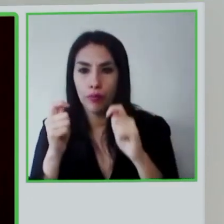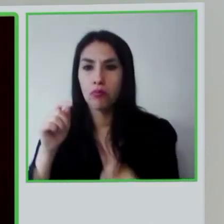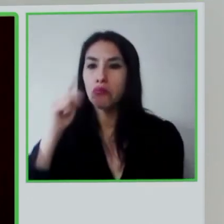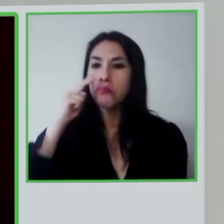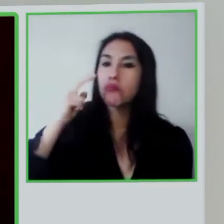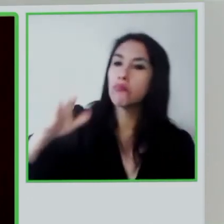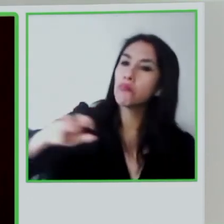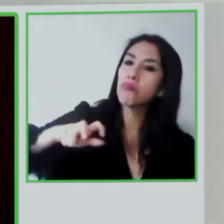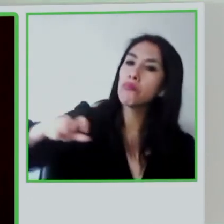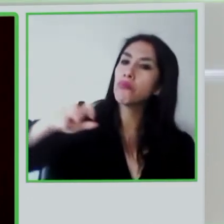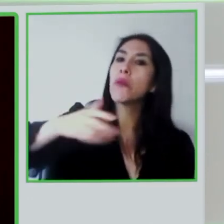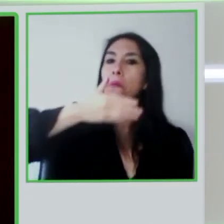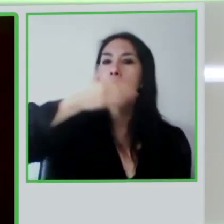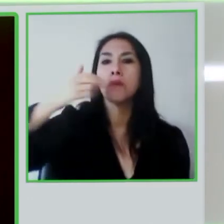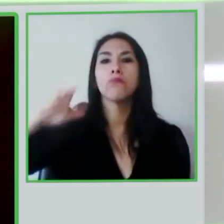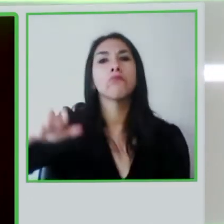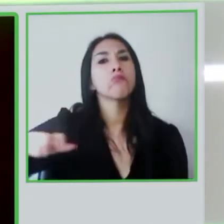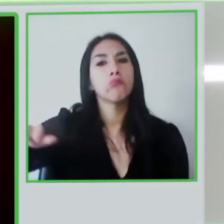So